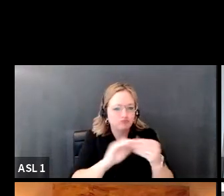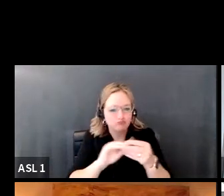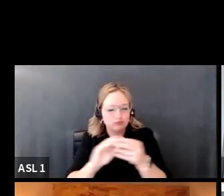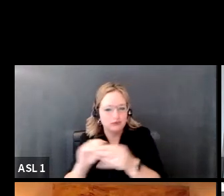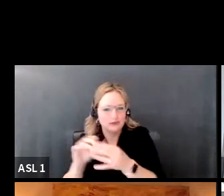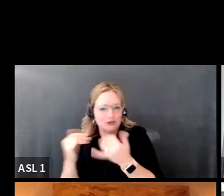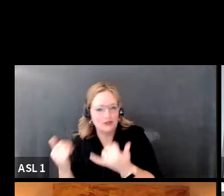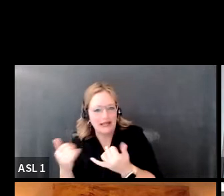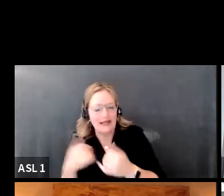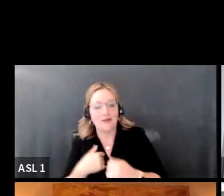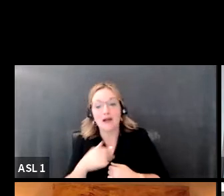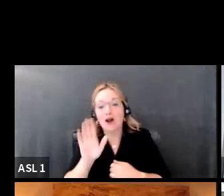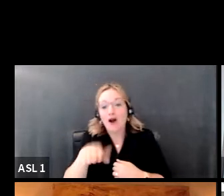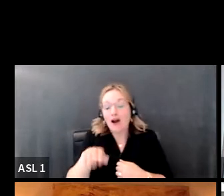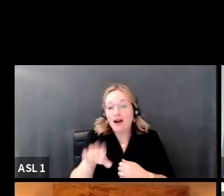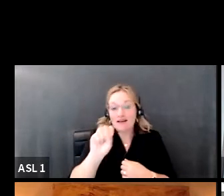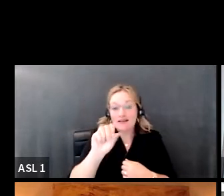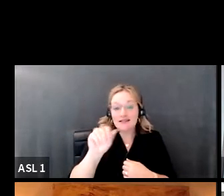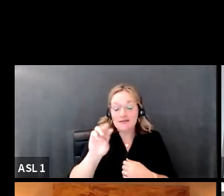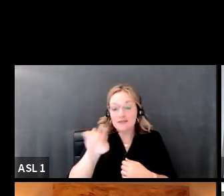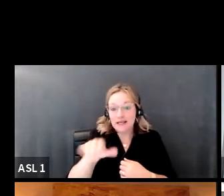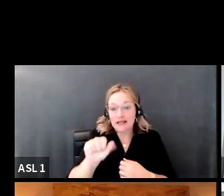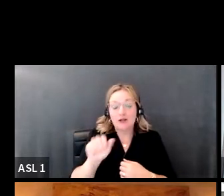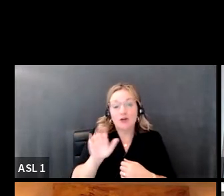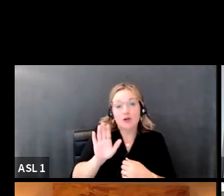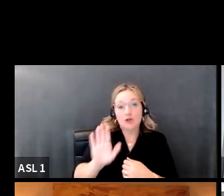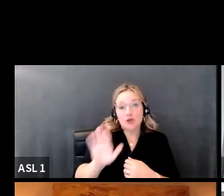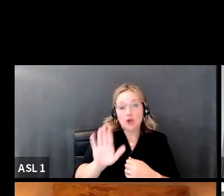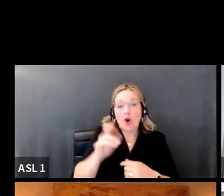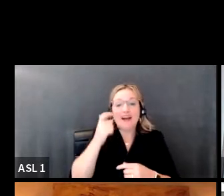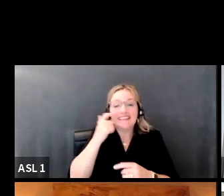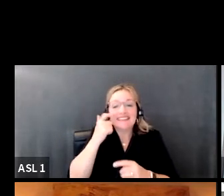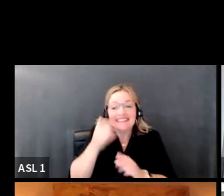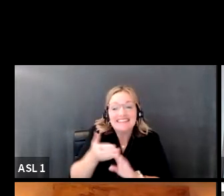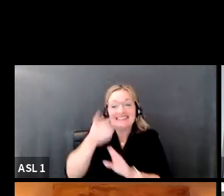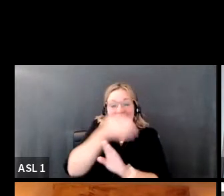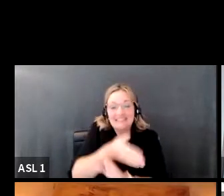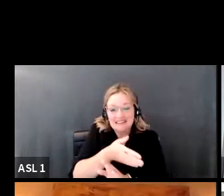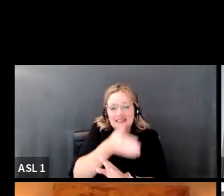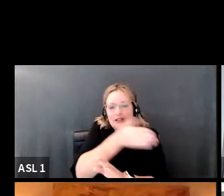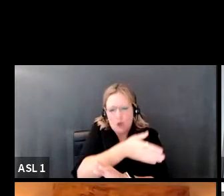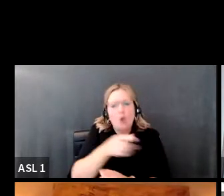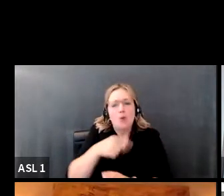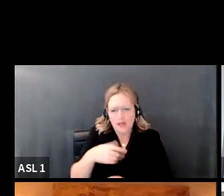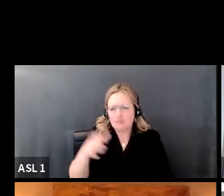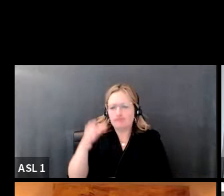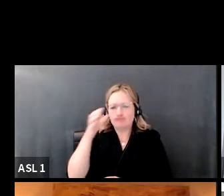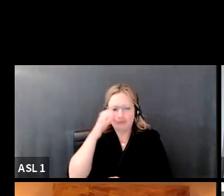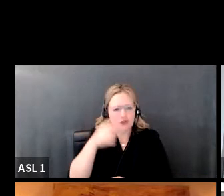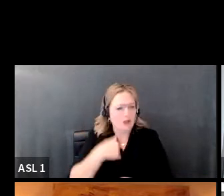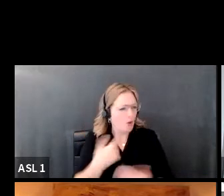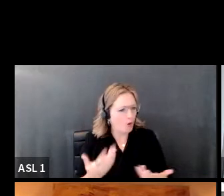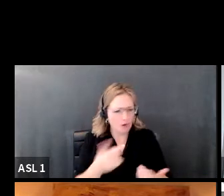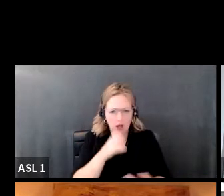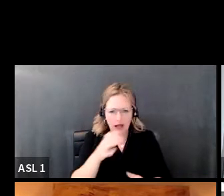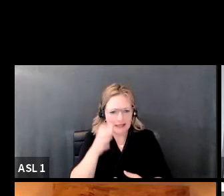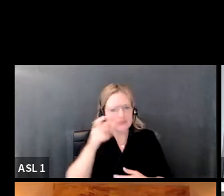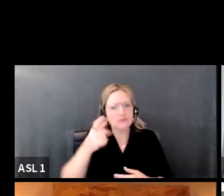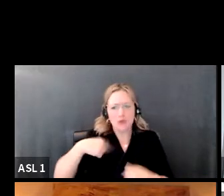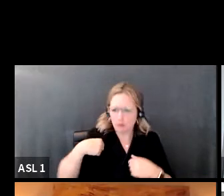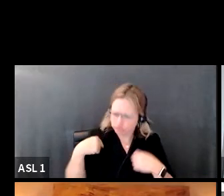samia that uh your delegate your previous delegations did not go unheard i i attended several